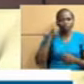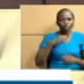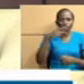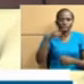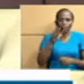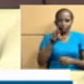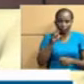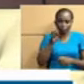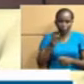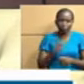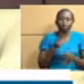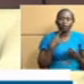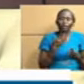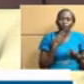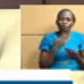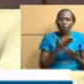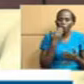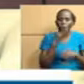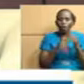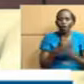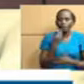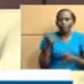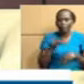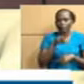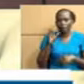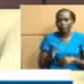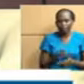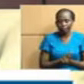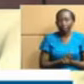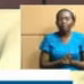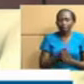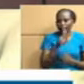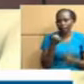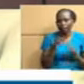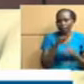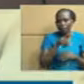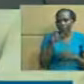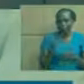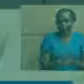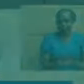Shampagi, wishing you all the best of this weekend and the rest of the week.